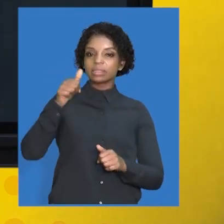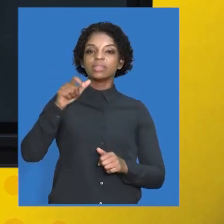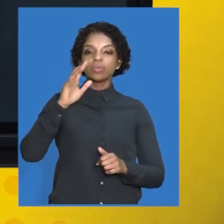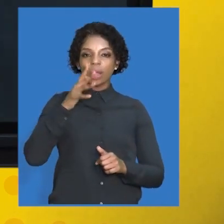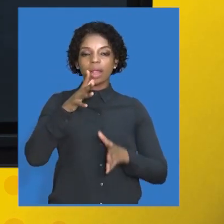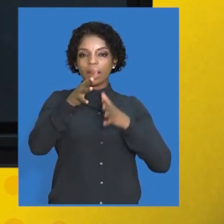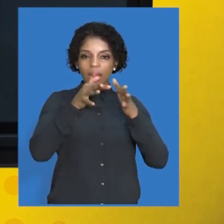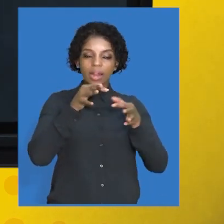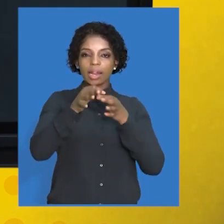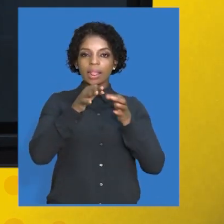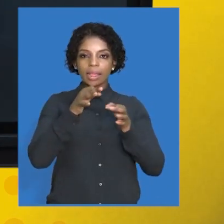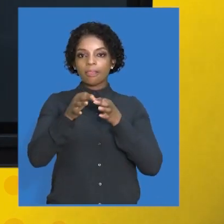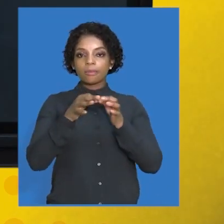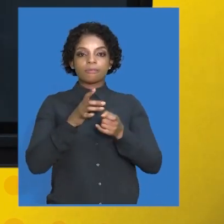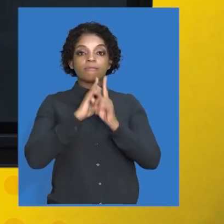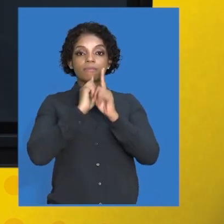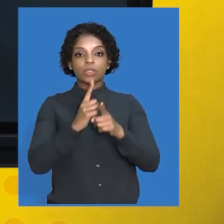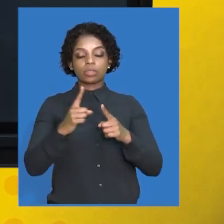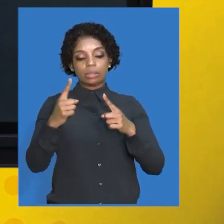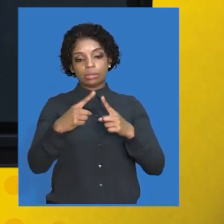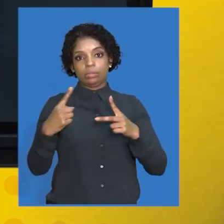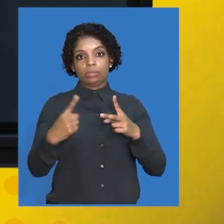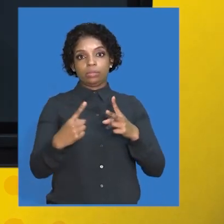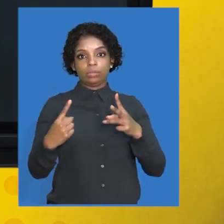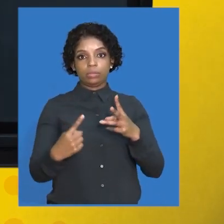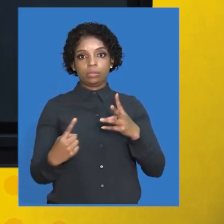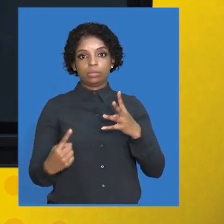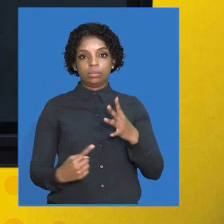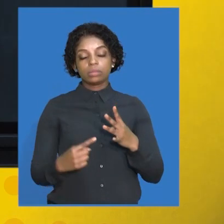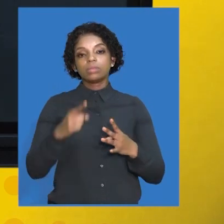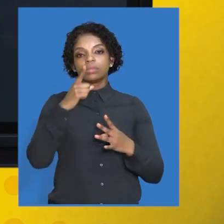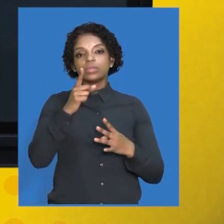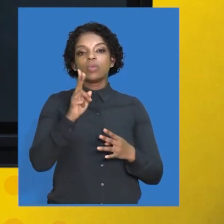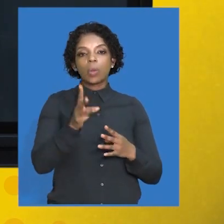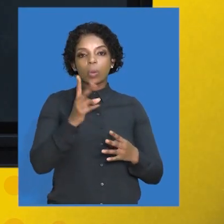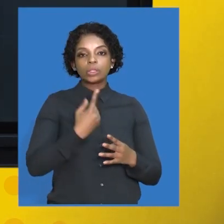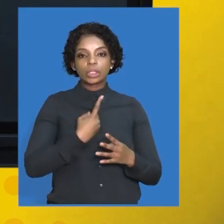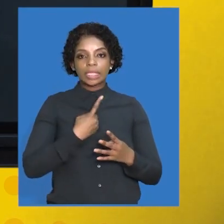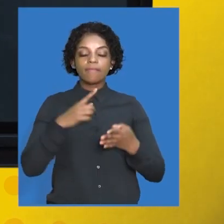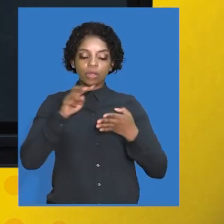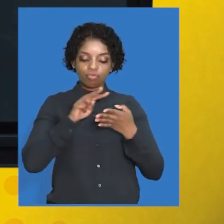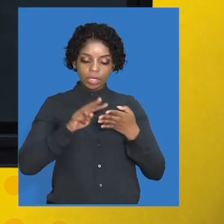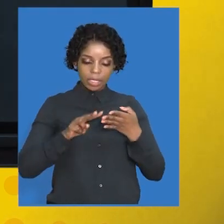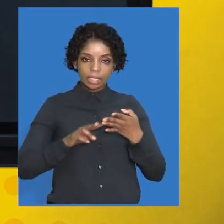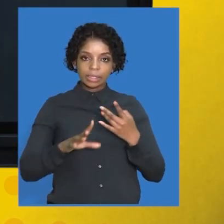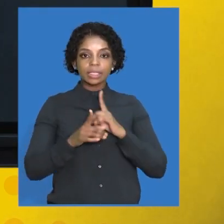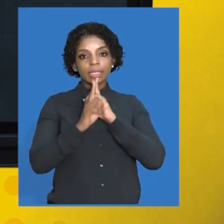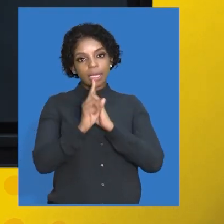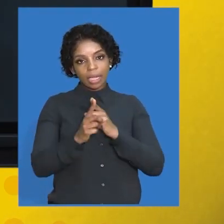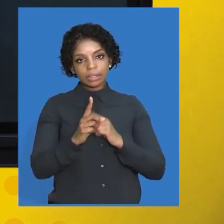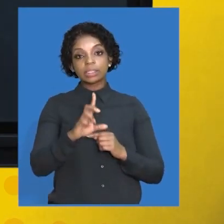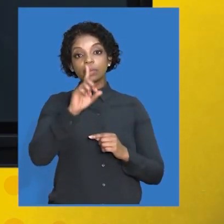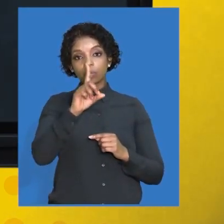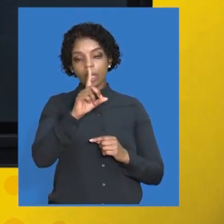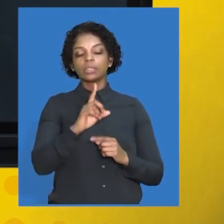you and also read what they're asking from you. Only answer 2 questions for Section B, only answer 1 question for